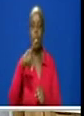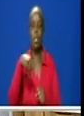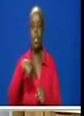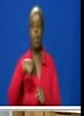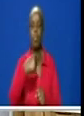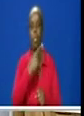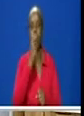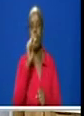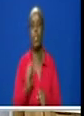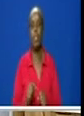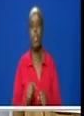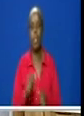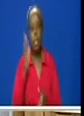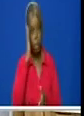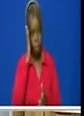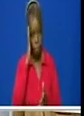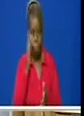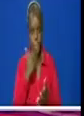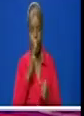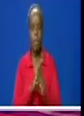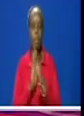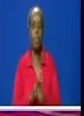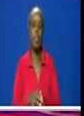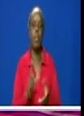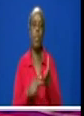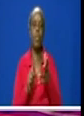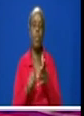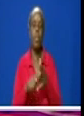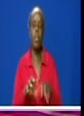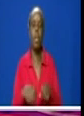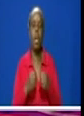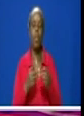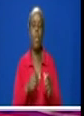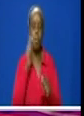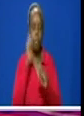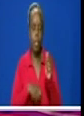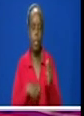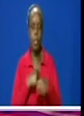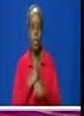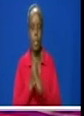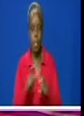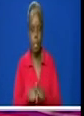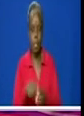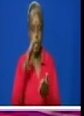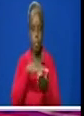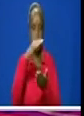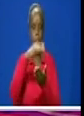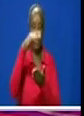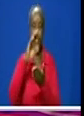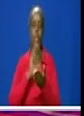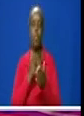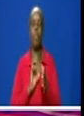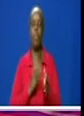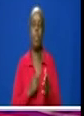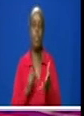you. Okay. So now, can we count how many match boxes are making that stack of ours? Sure. Okay. Viewer,